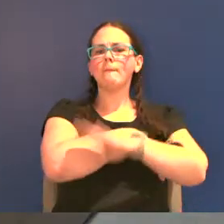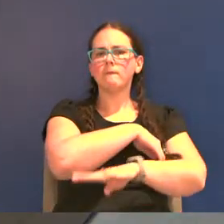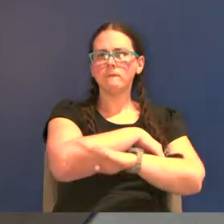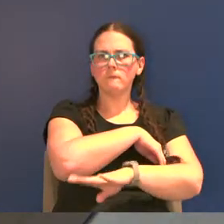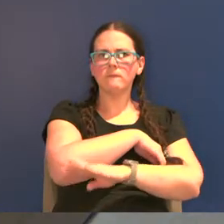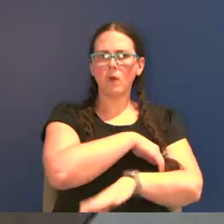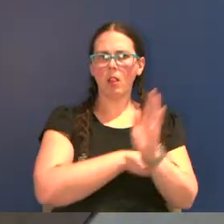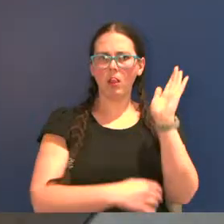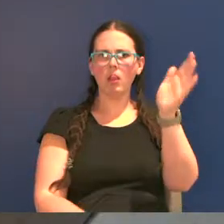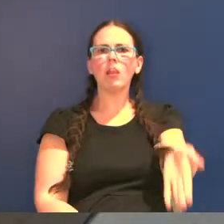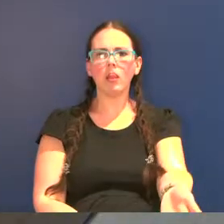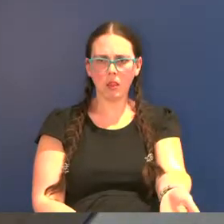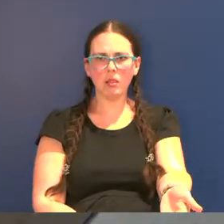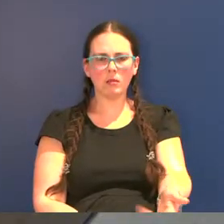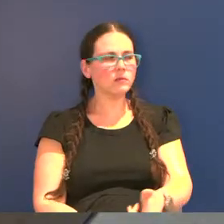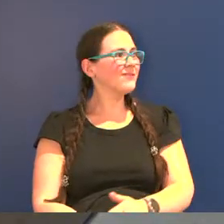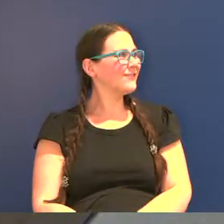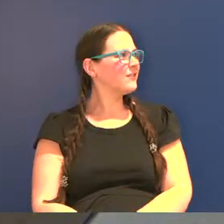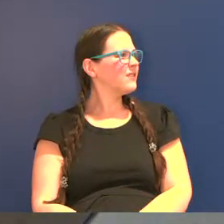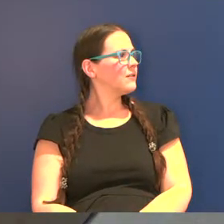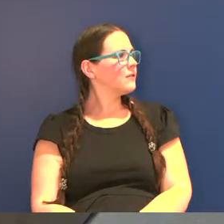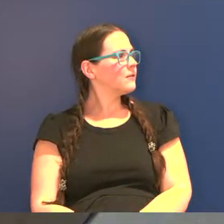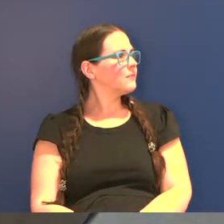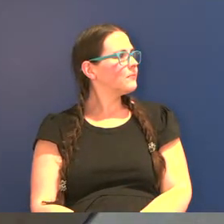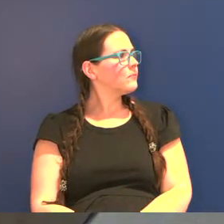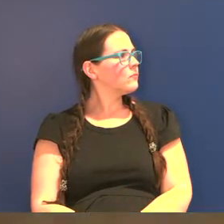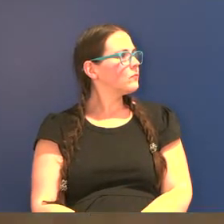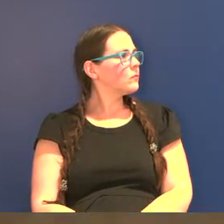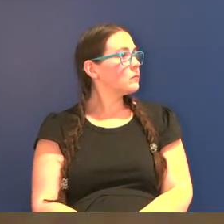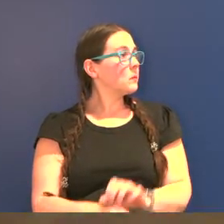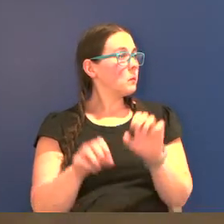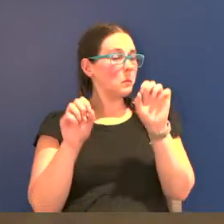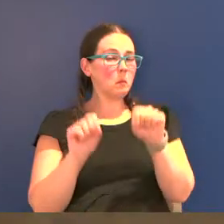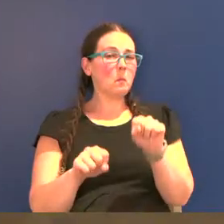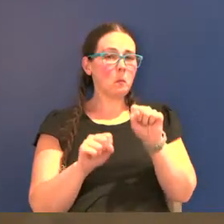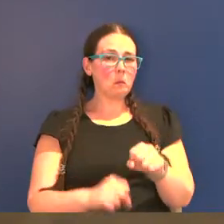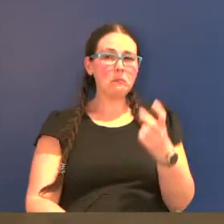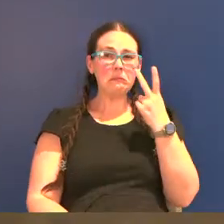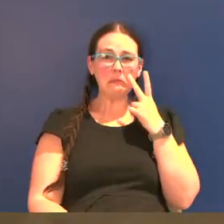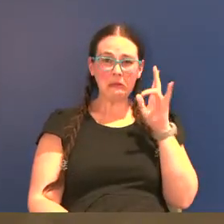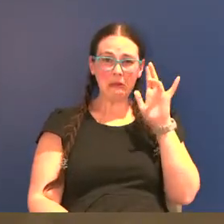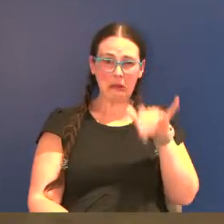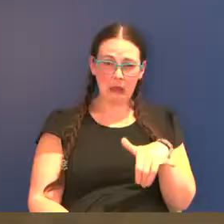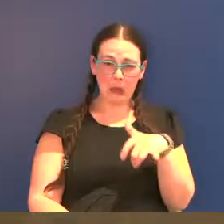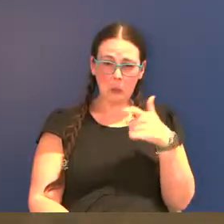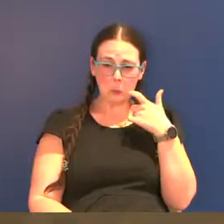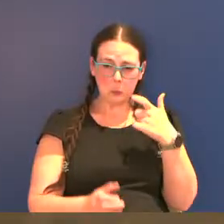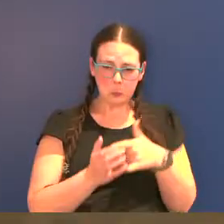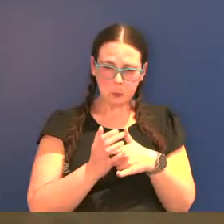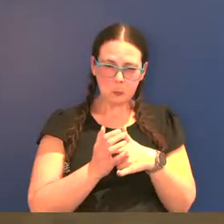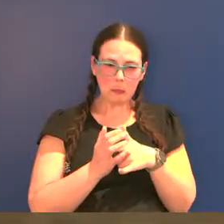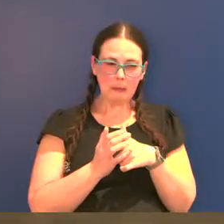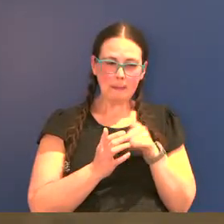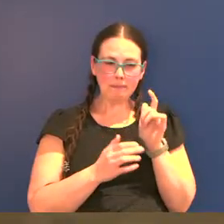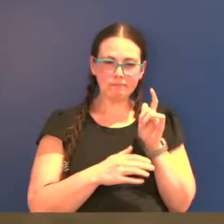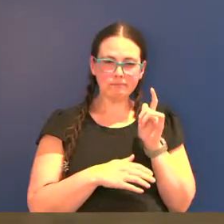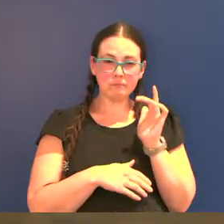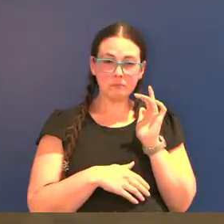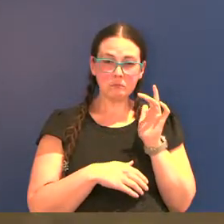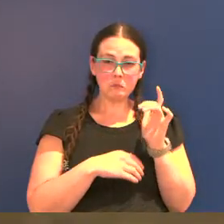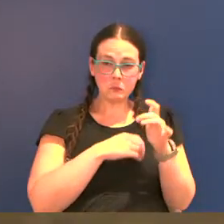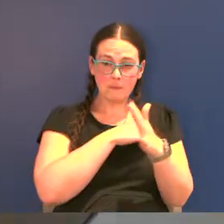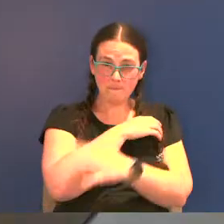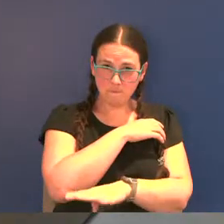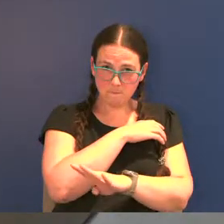fall? Mm-hmm. So they would potentially see that reflection directly to them in the fall? So